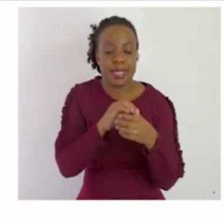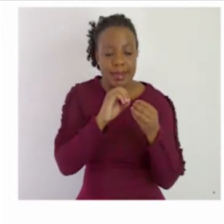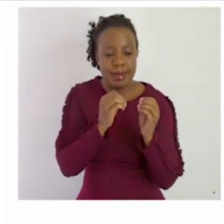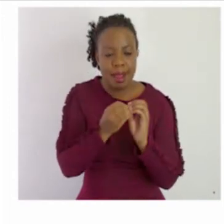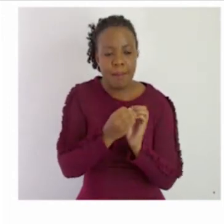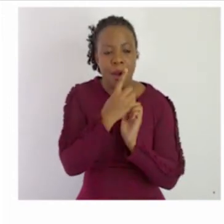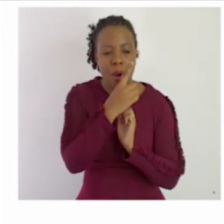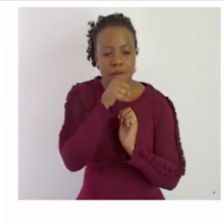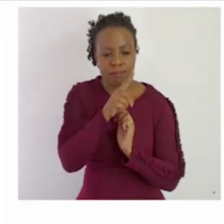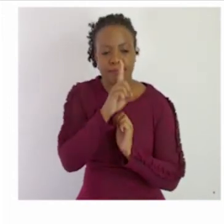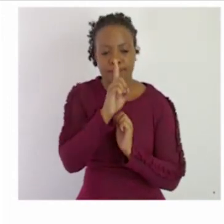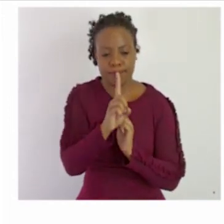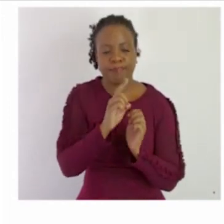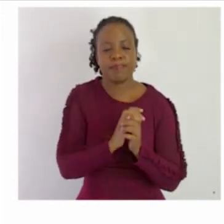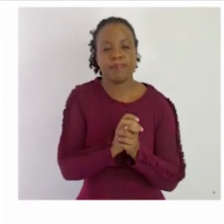1, it says,